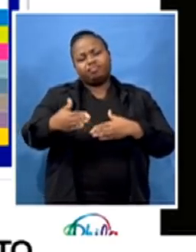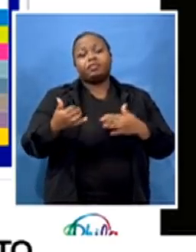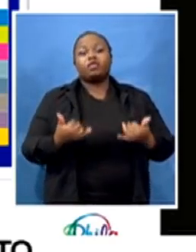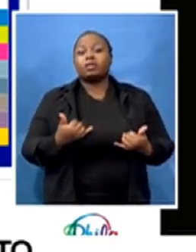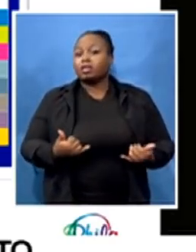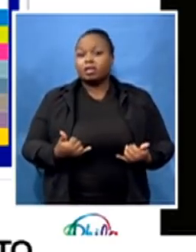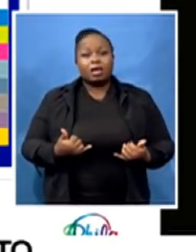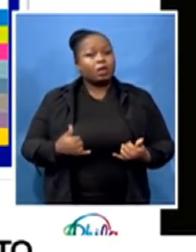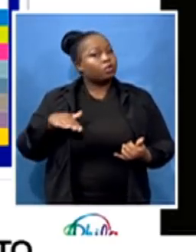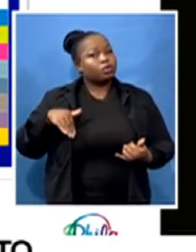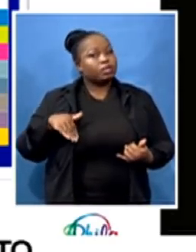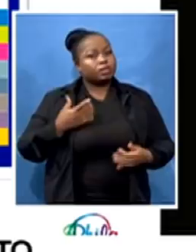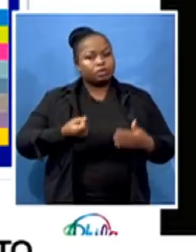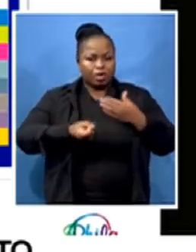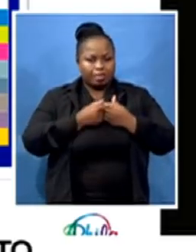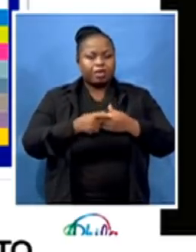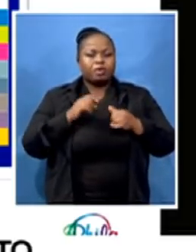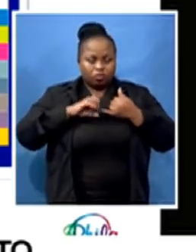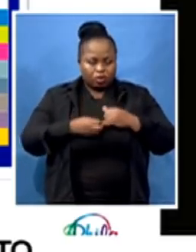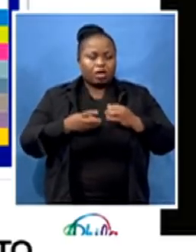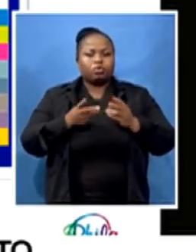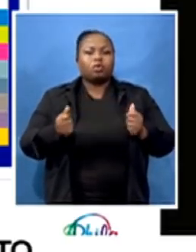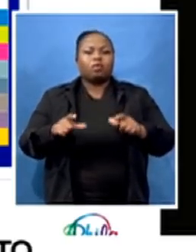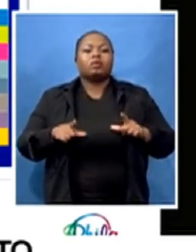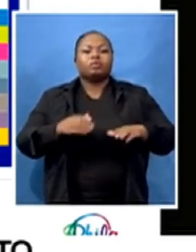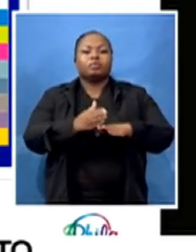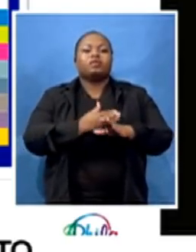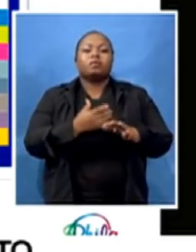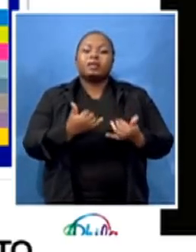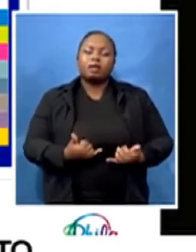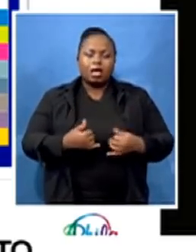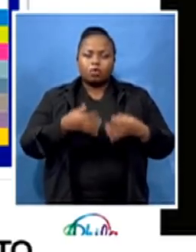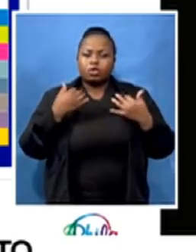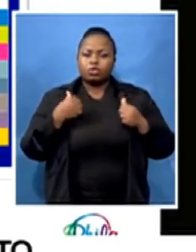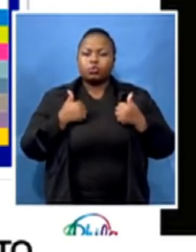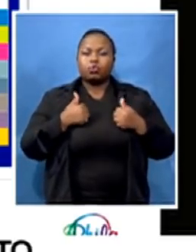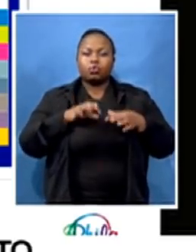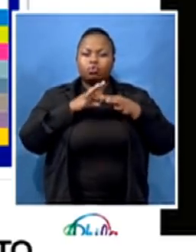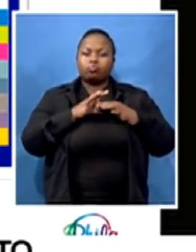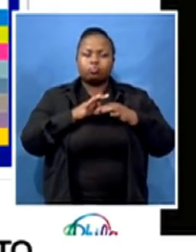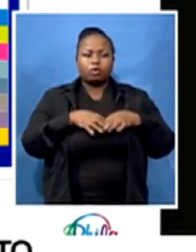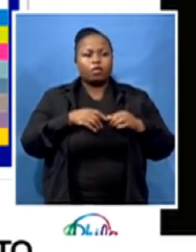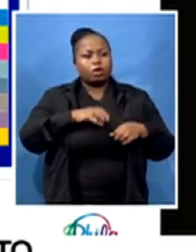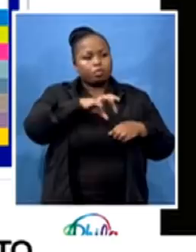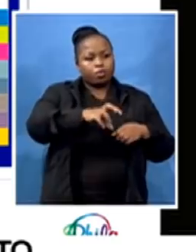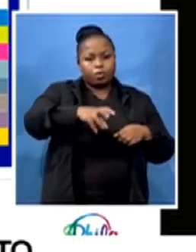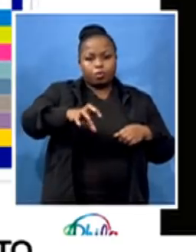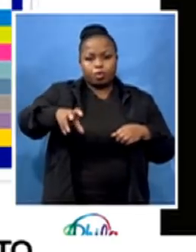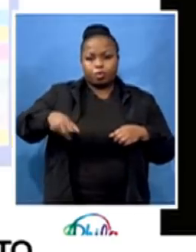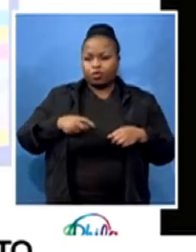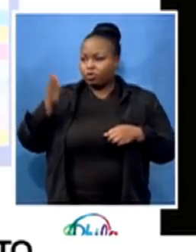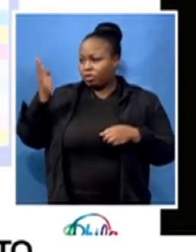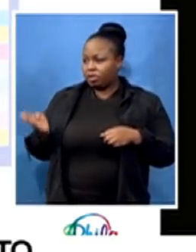deal with it. Right now, there's good cooperation across all the provinces, as you will be able to see, honorable members,